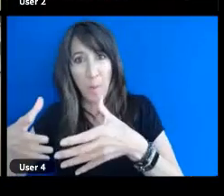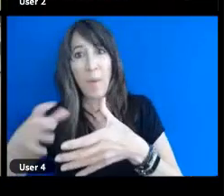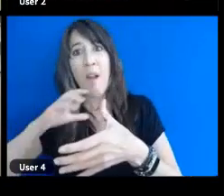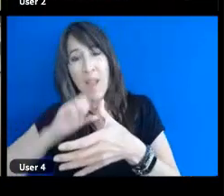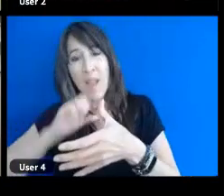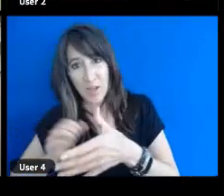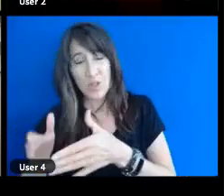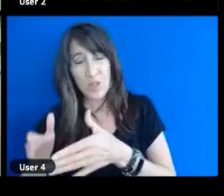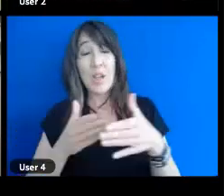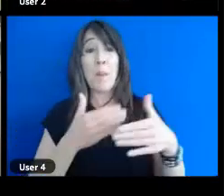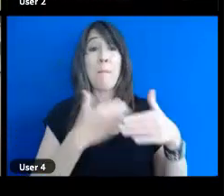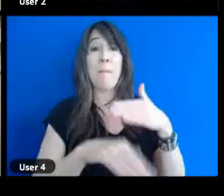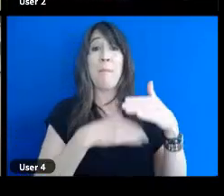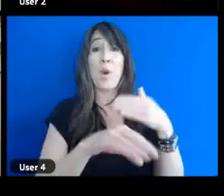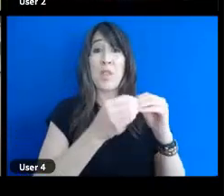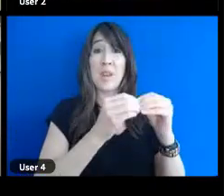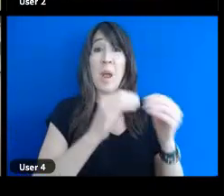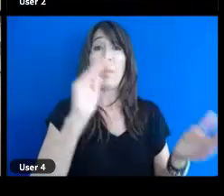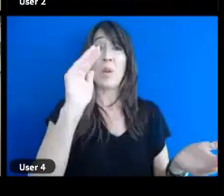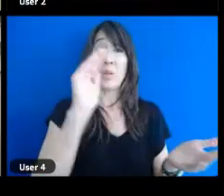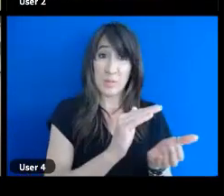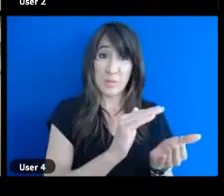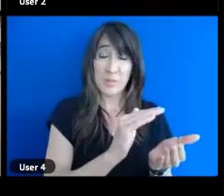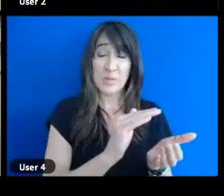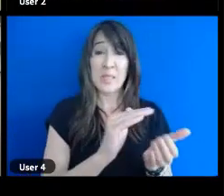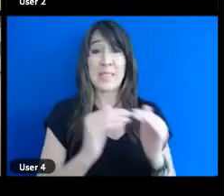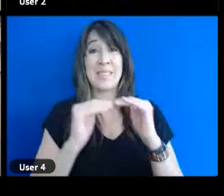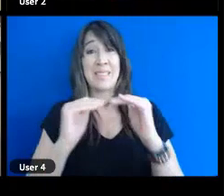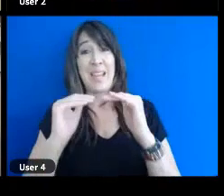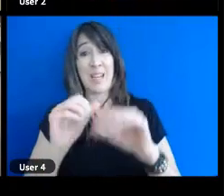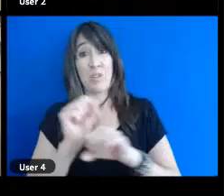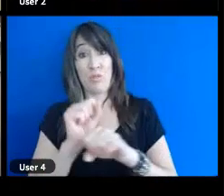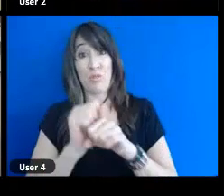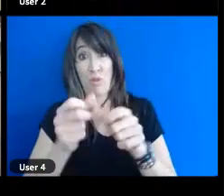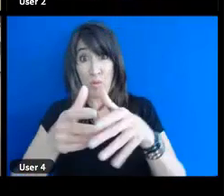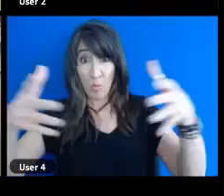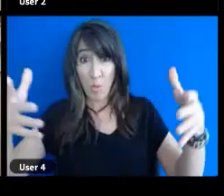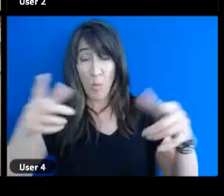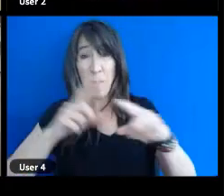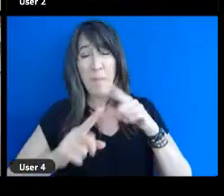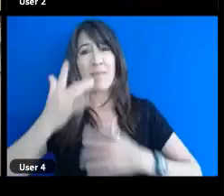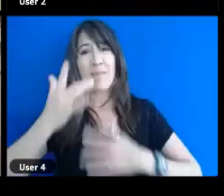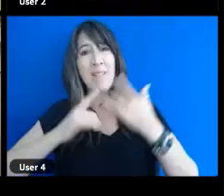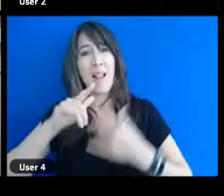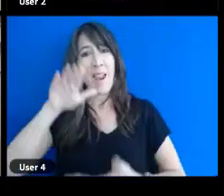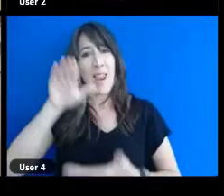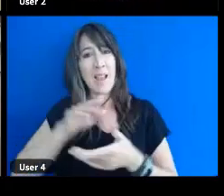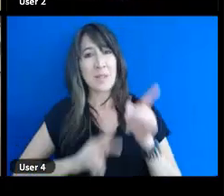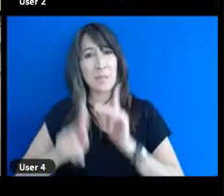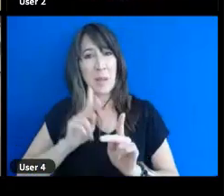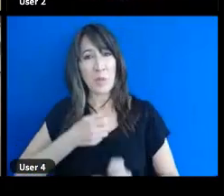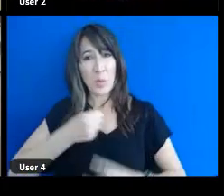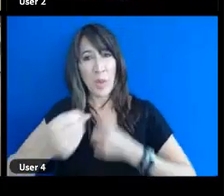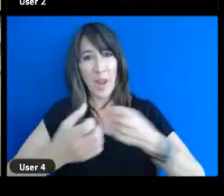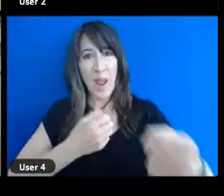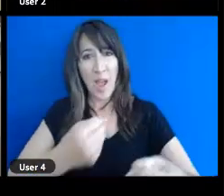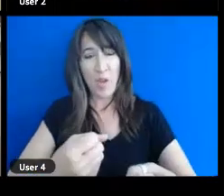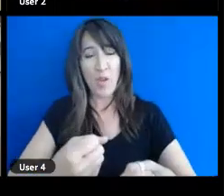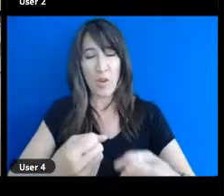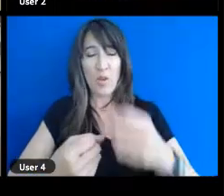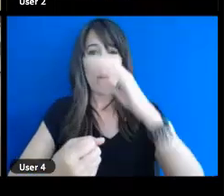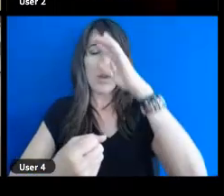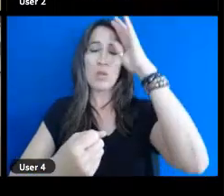rates, although this year may actually be an exception, I'm not sure. Fairly steady job growth and fewer people to fill